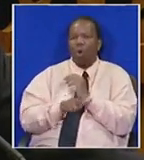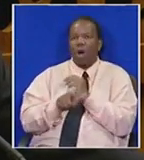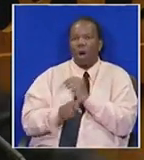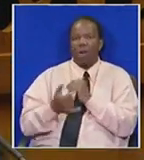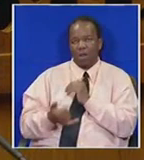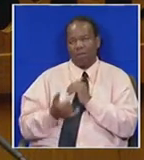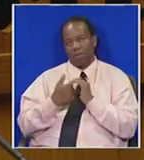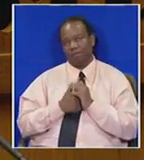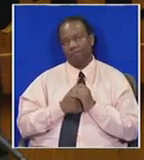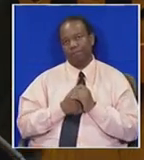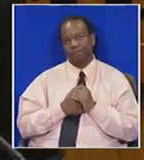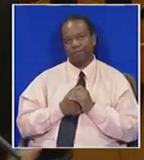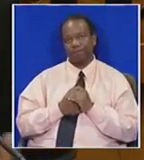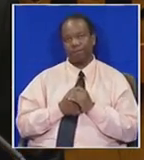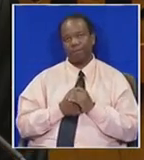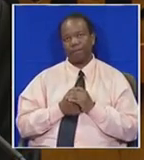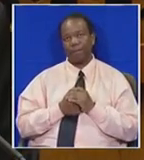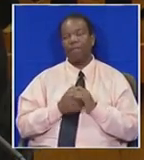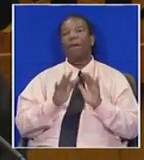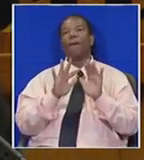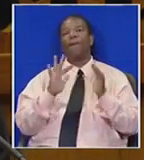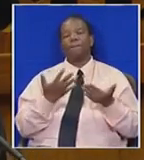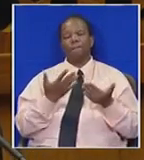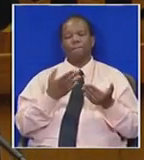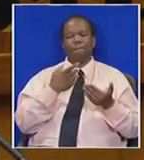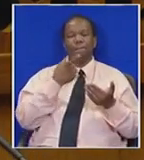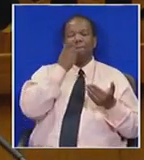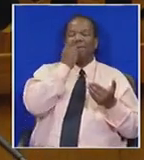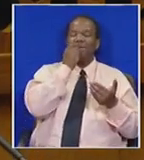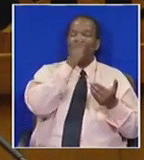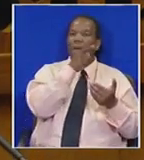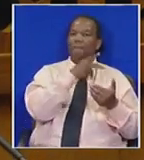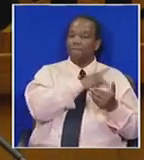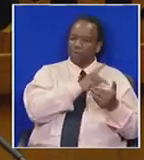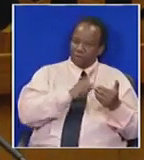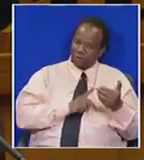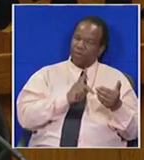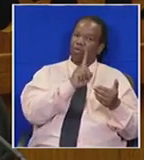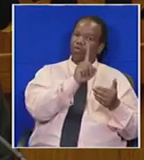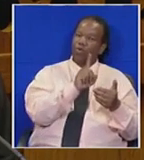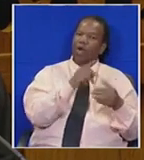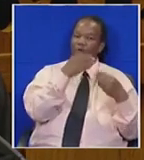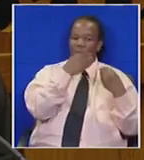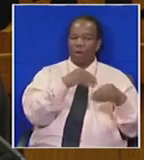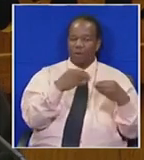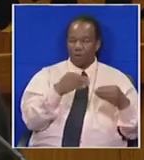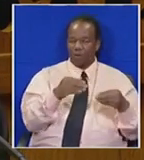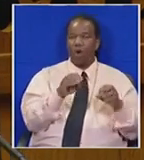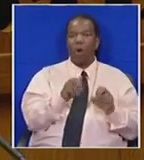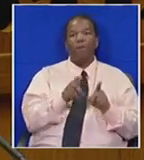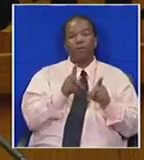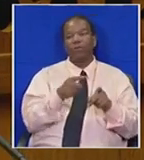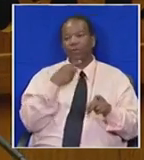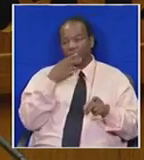shop shelves. Mr. President, youth enterprise and opportunity will be promoted through public and